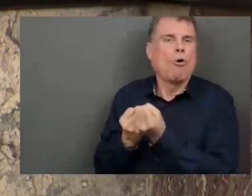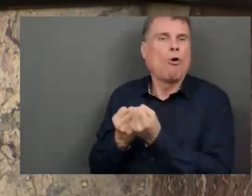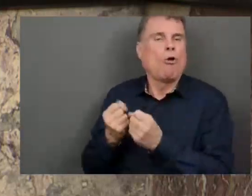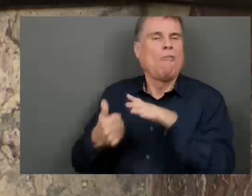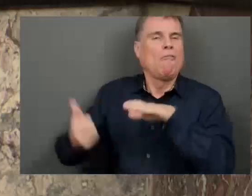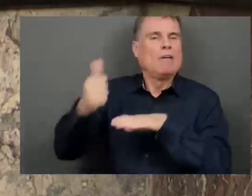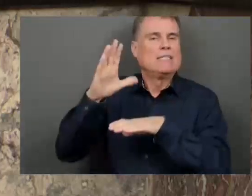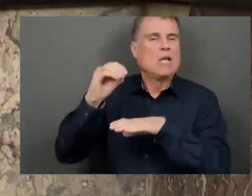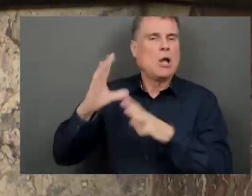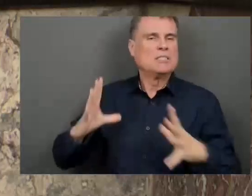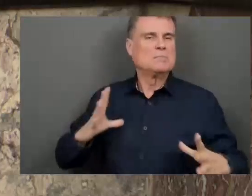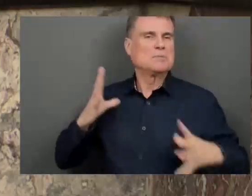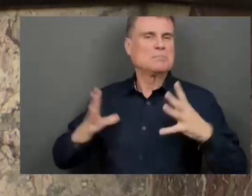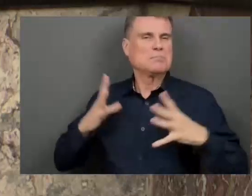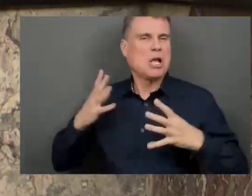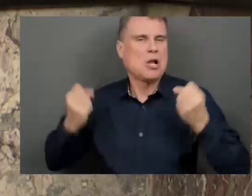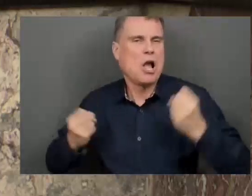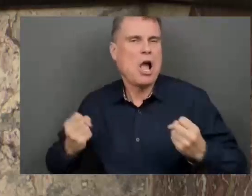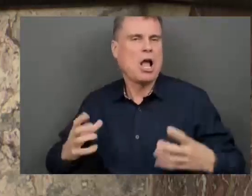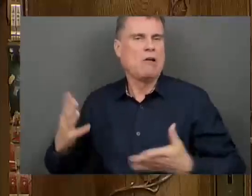out?